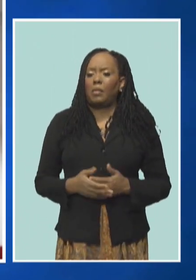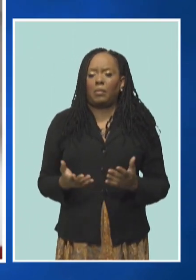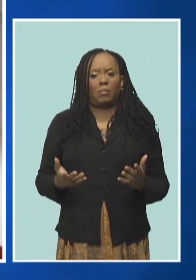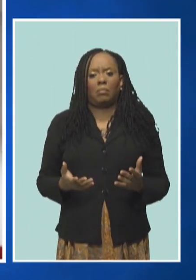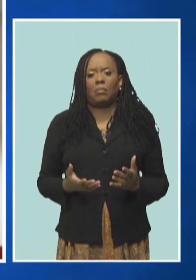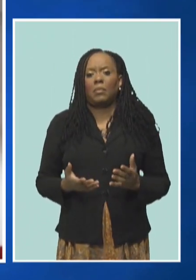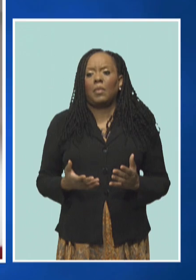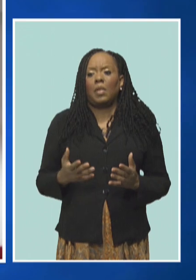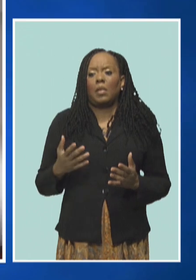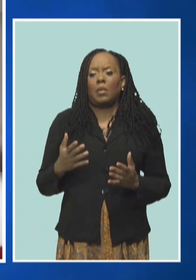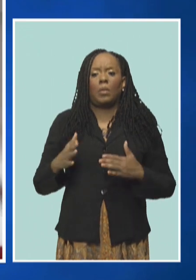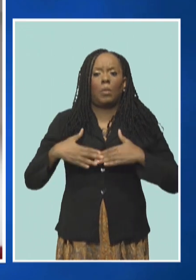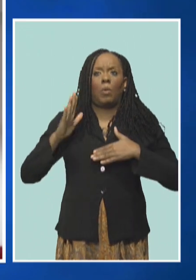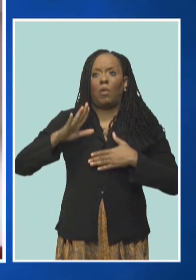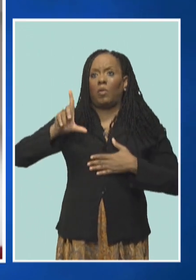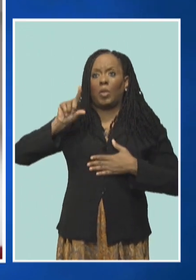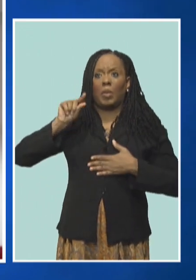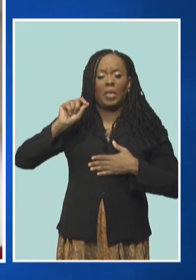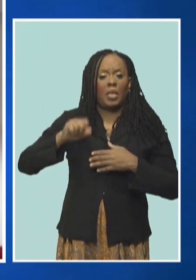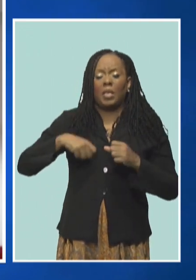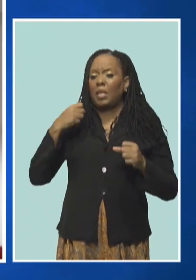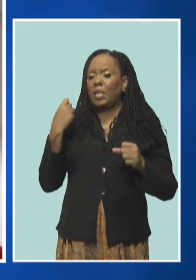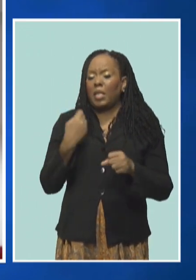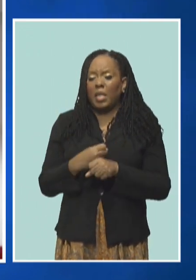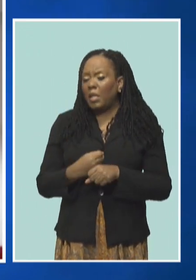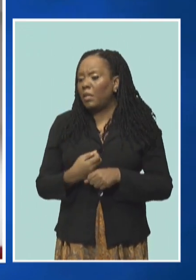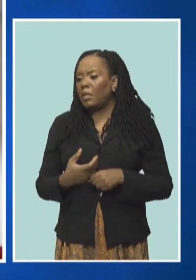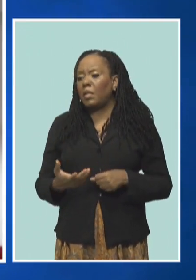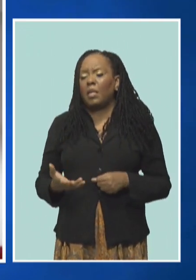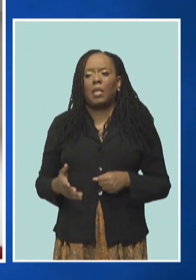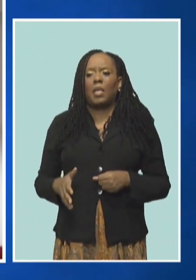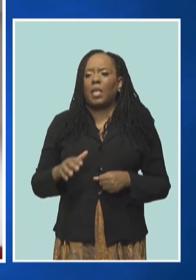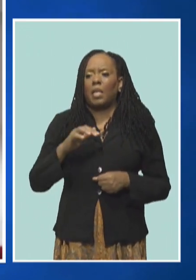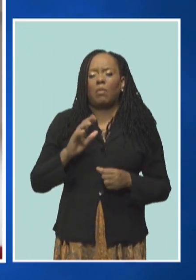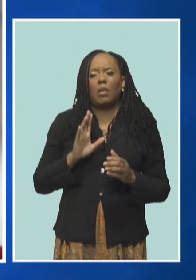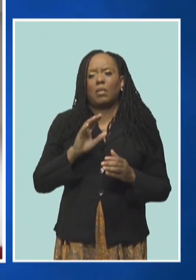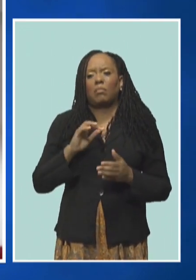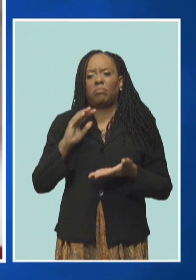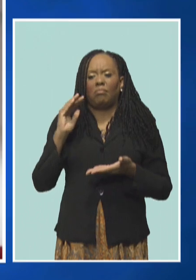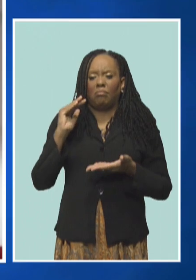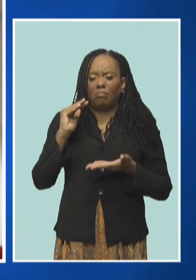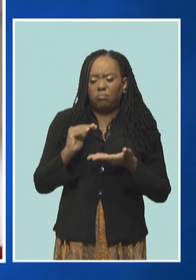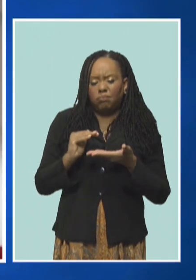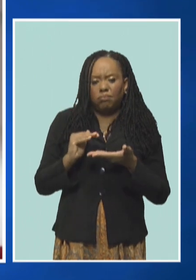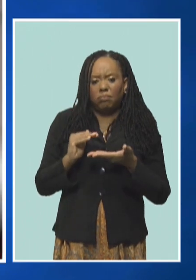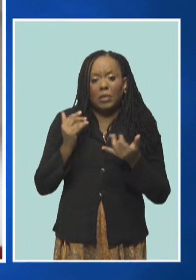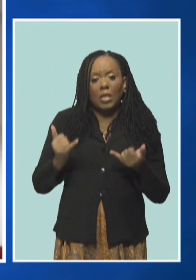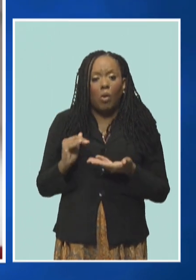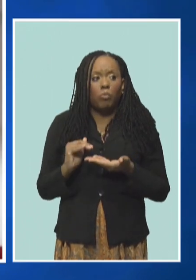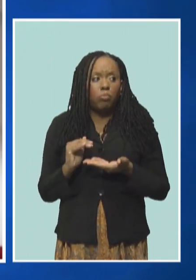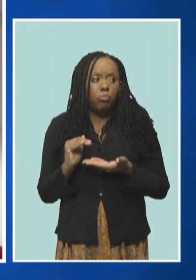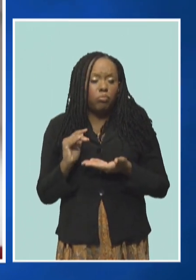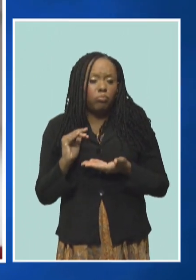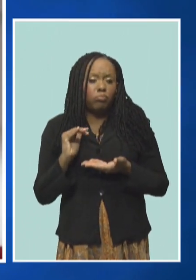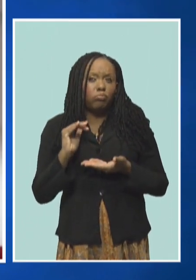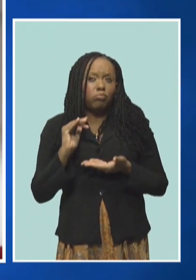look at the overall economy, the most widely used metric there is the growth in real GDP. So